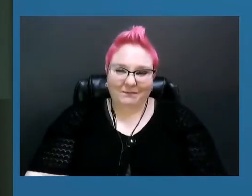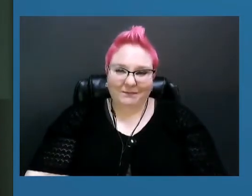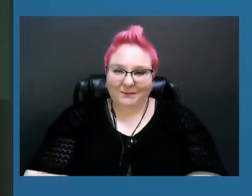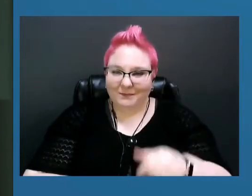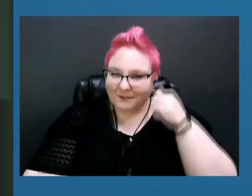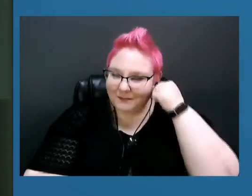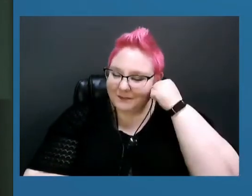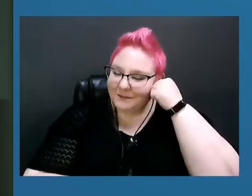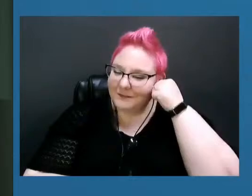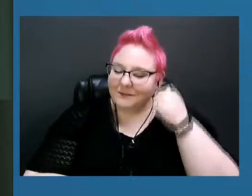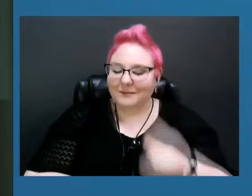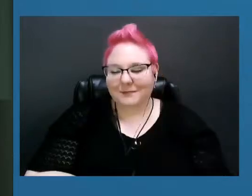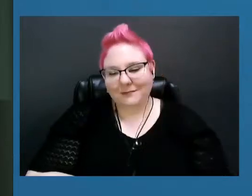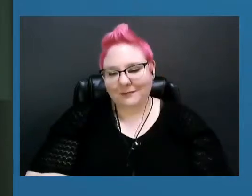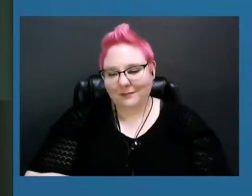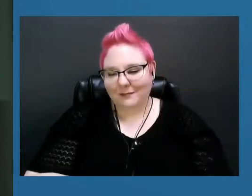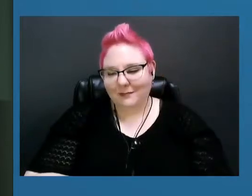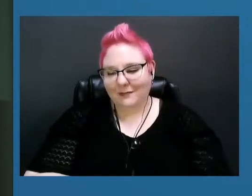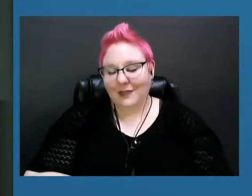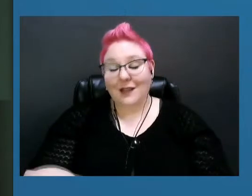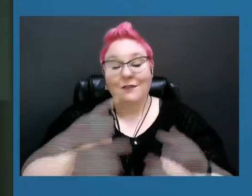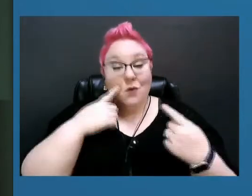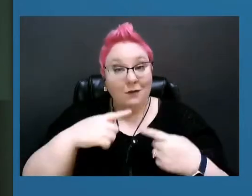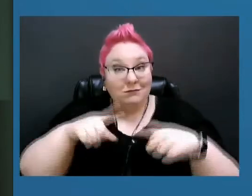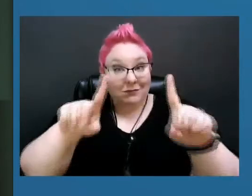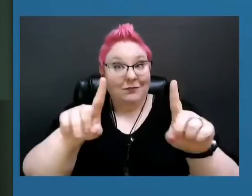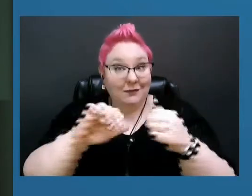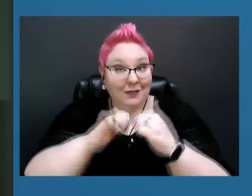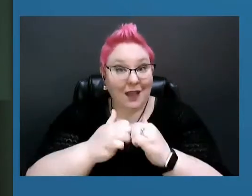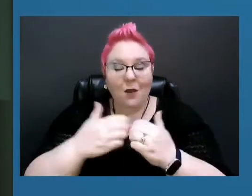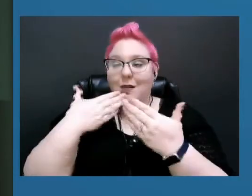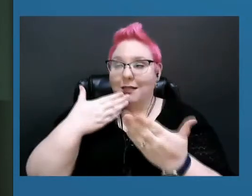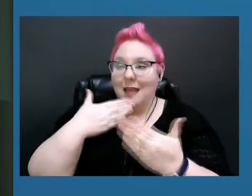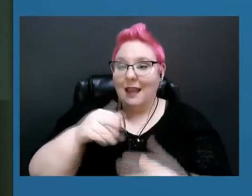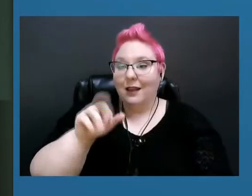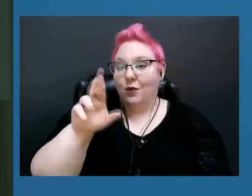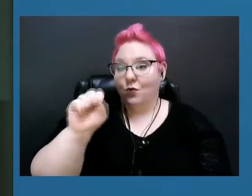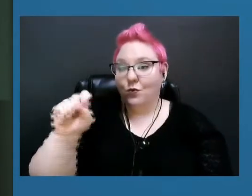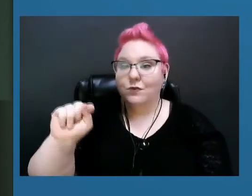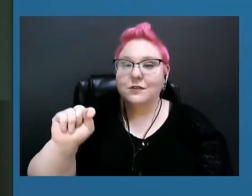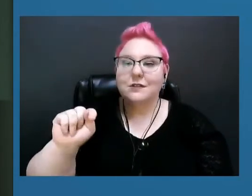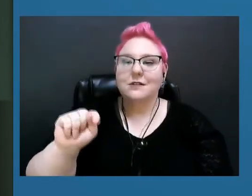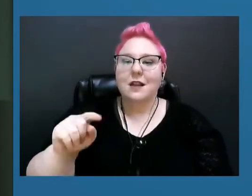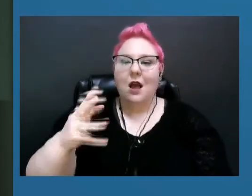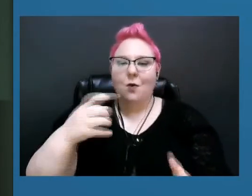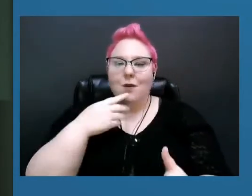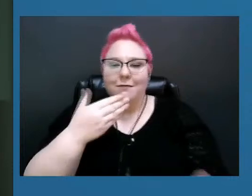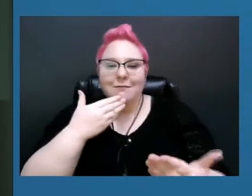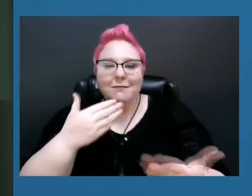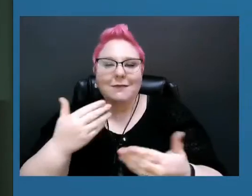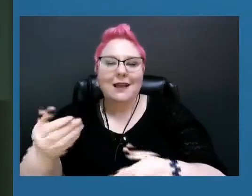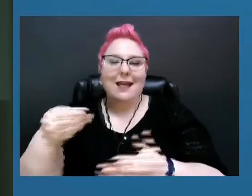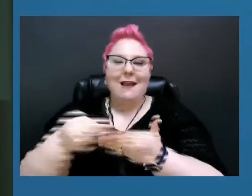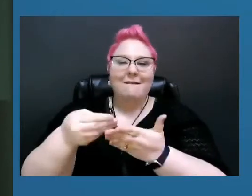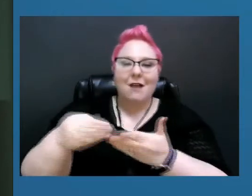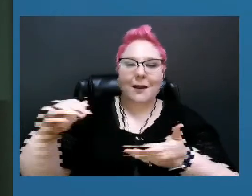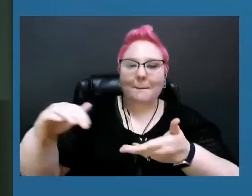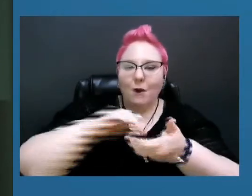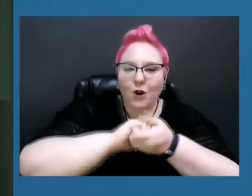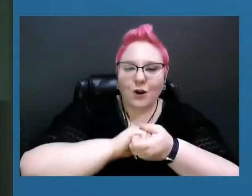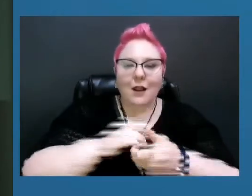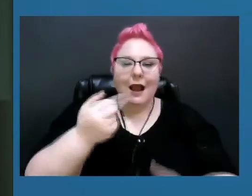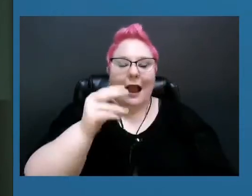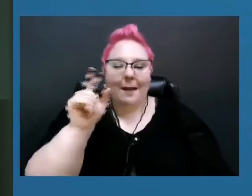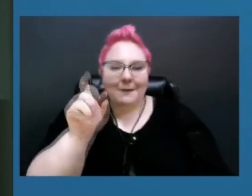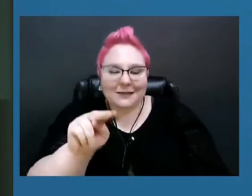And to accomplish that, I want to thank the team at Roost. I want to thank our funding partners at Essex County, at Hamilton County, at